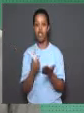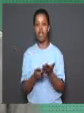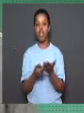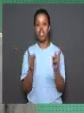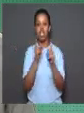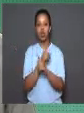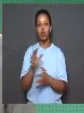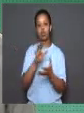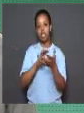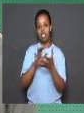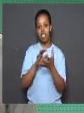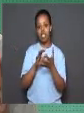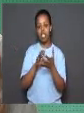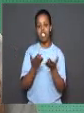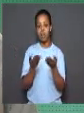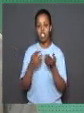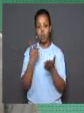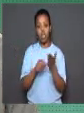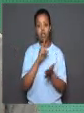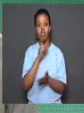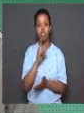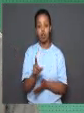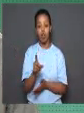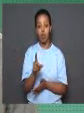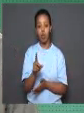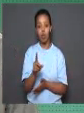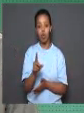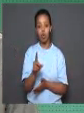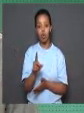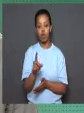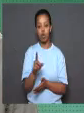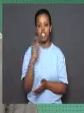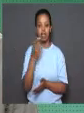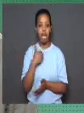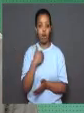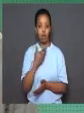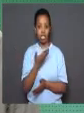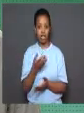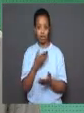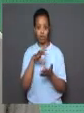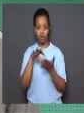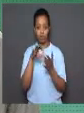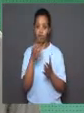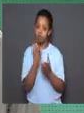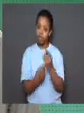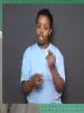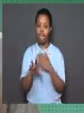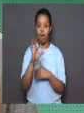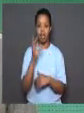to select breeds not only for beneficial characteristics, but